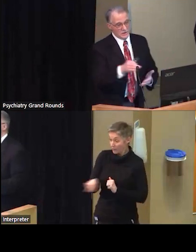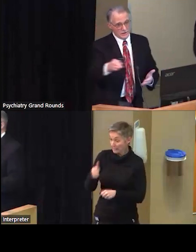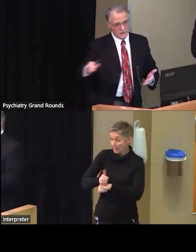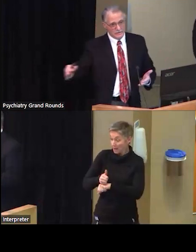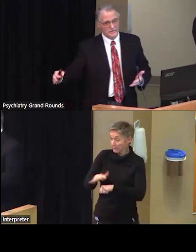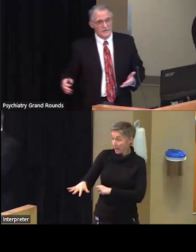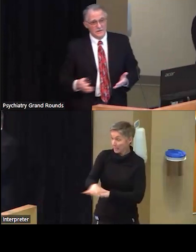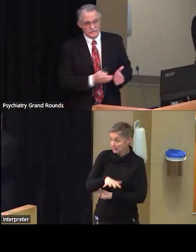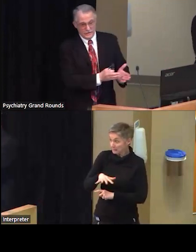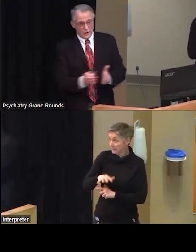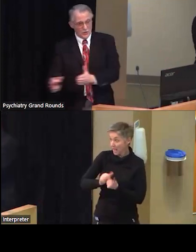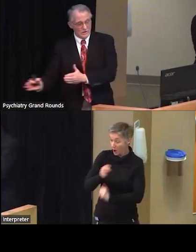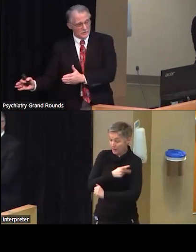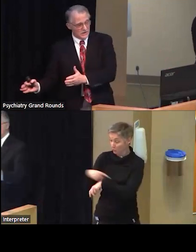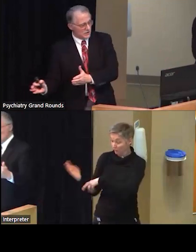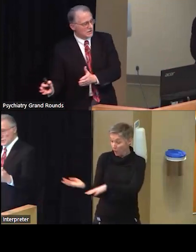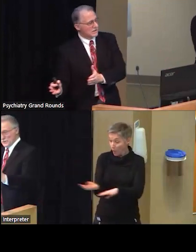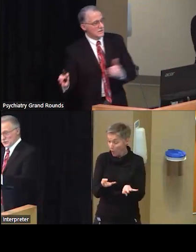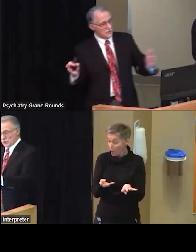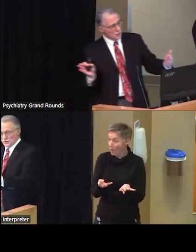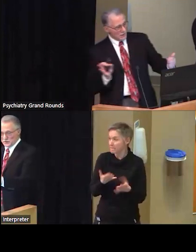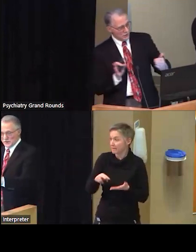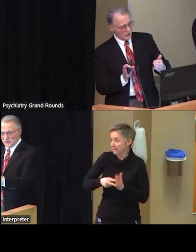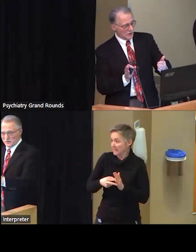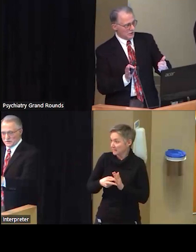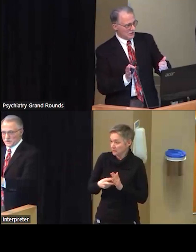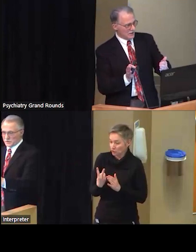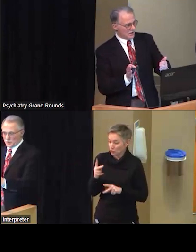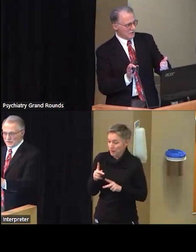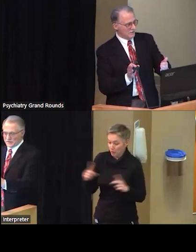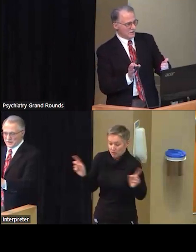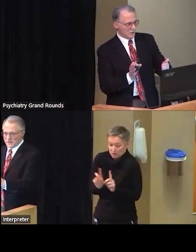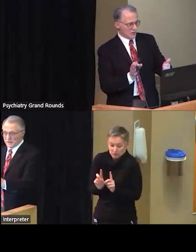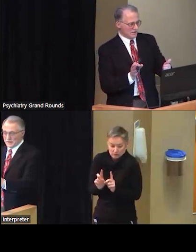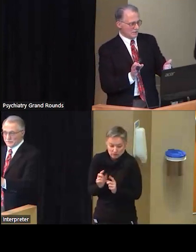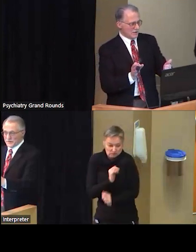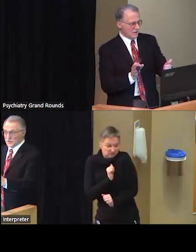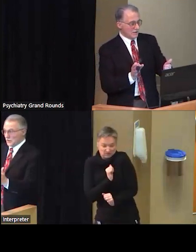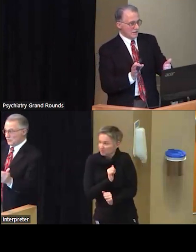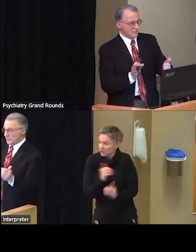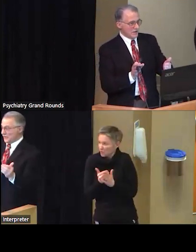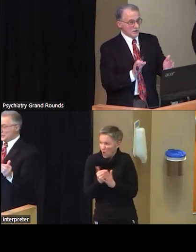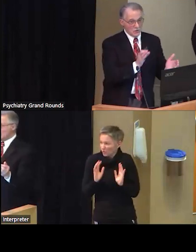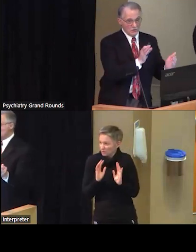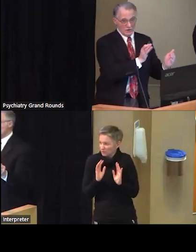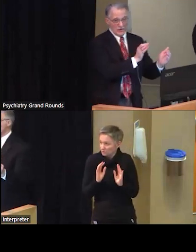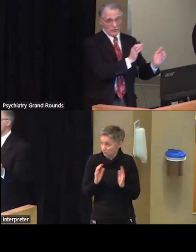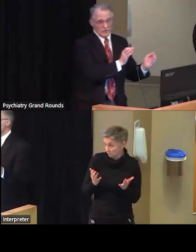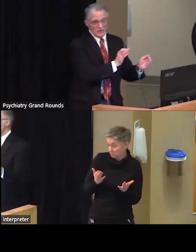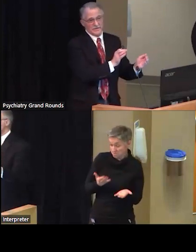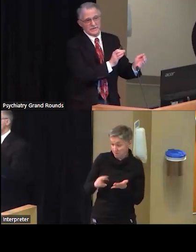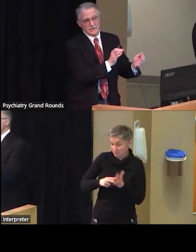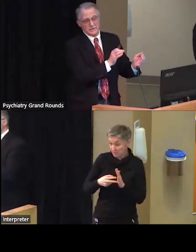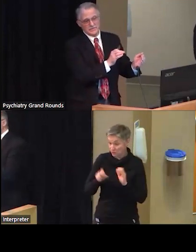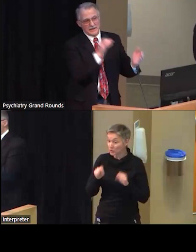up physically, the flow of patients can set two people too close to each other, the physical proximity. So can we